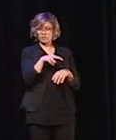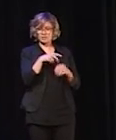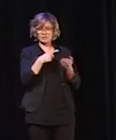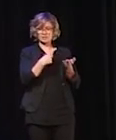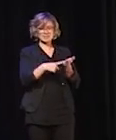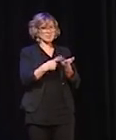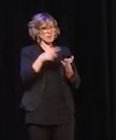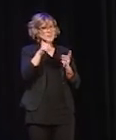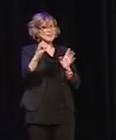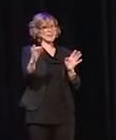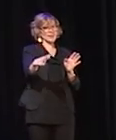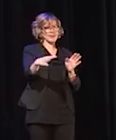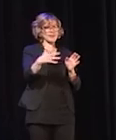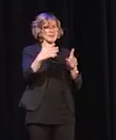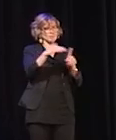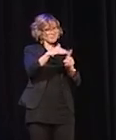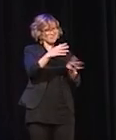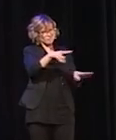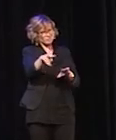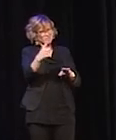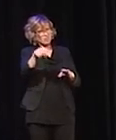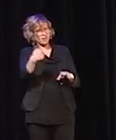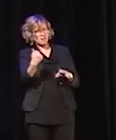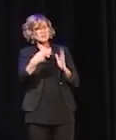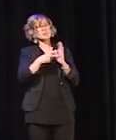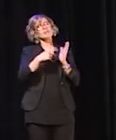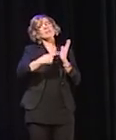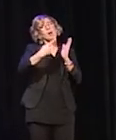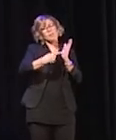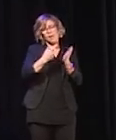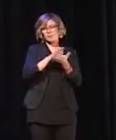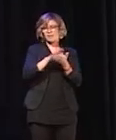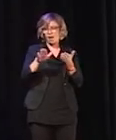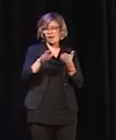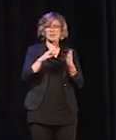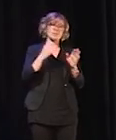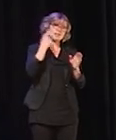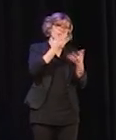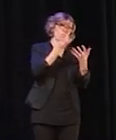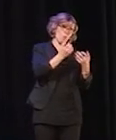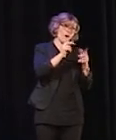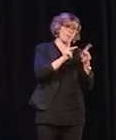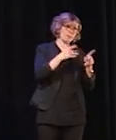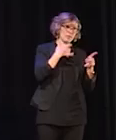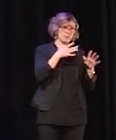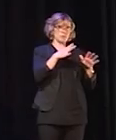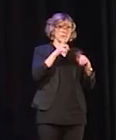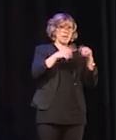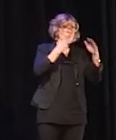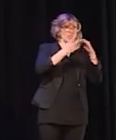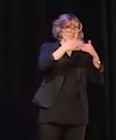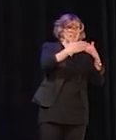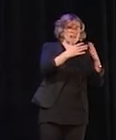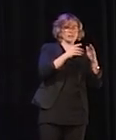here. And so occasionally it's nice, not all the time, unless that's what you're kind of going for is anxiety. You can,